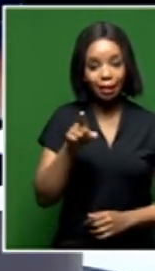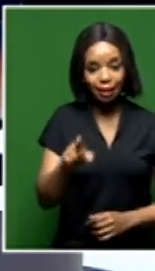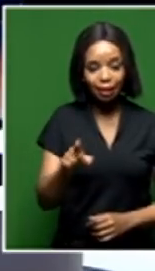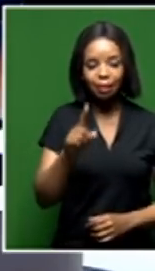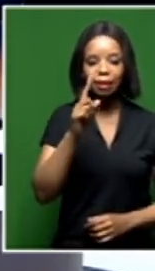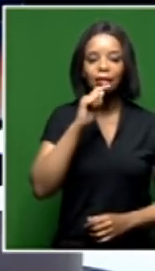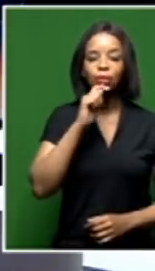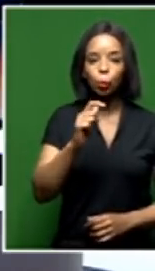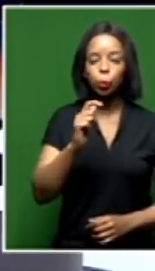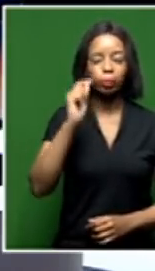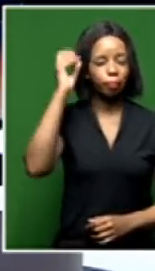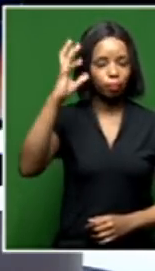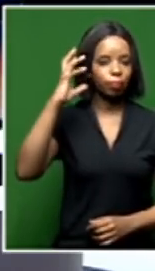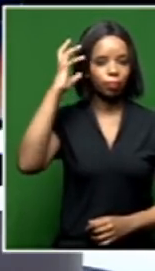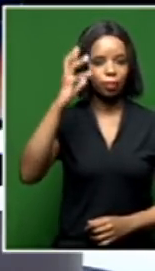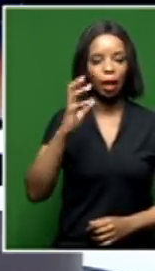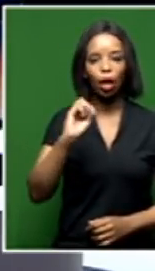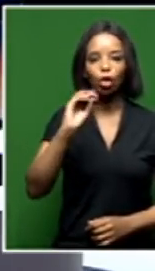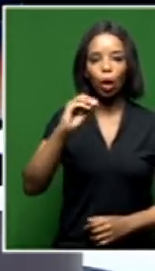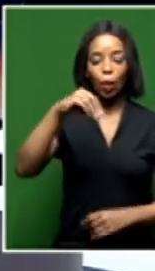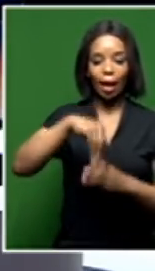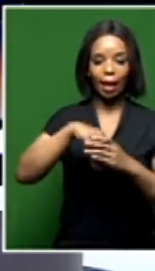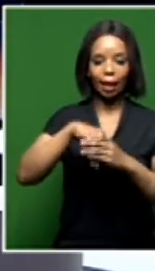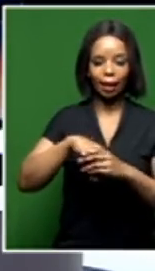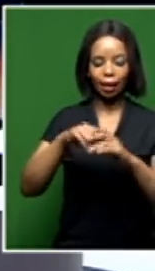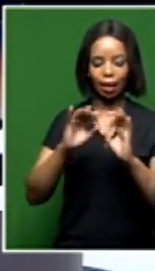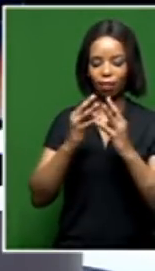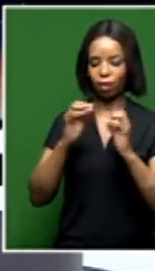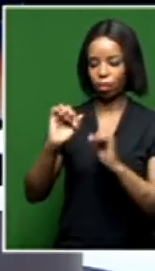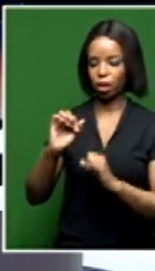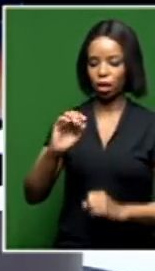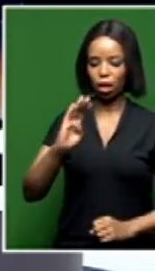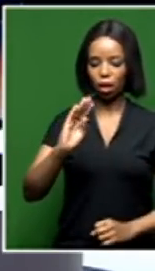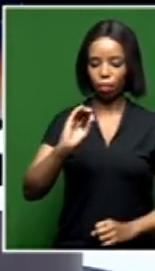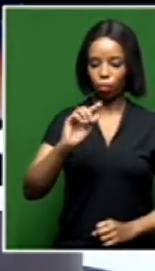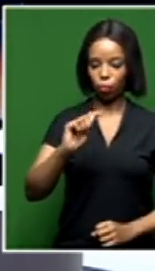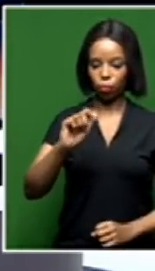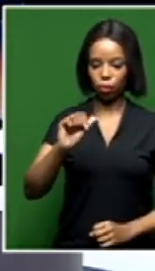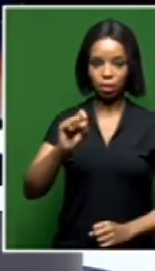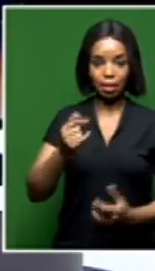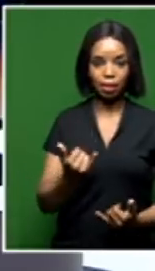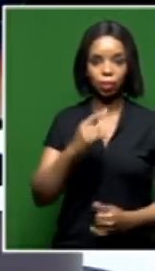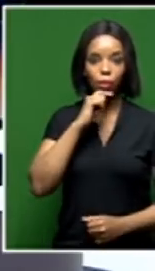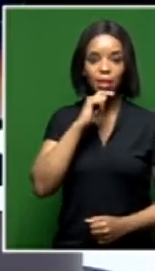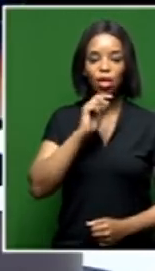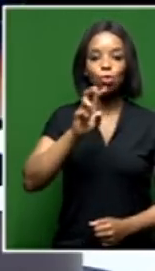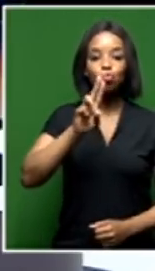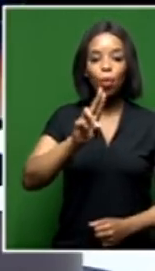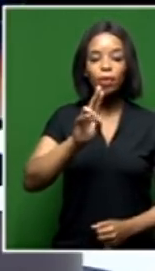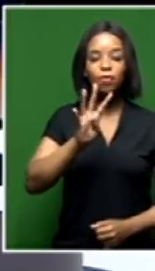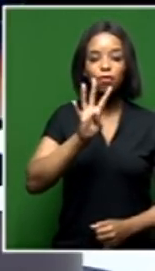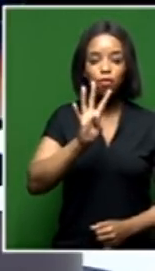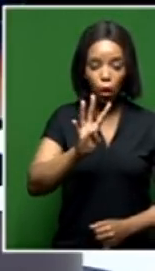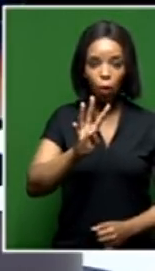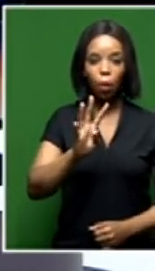absolutely insane. So in the Botes household this morning, yes. 24 distinctions. Well, you know, we